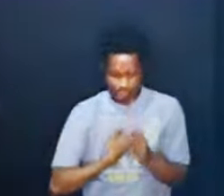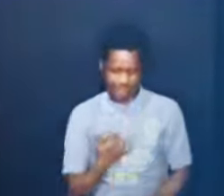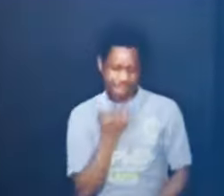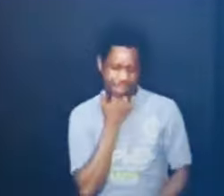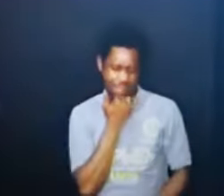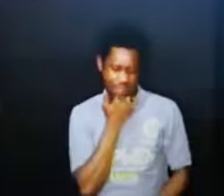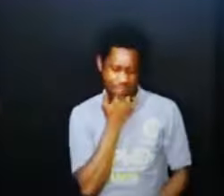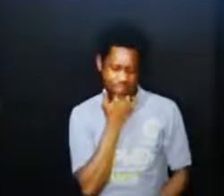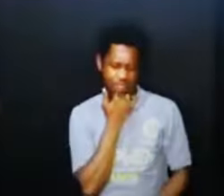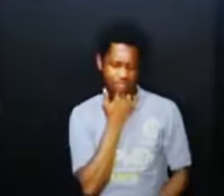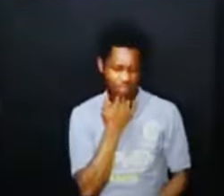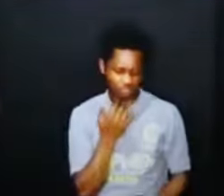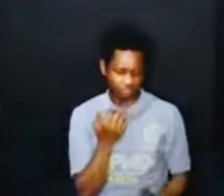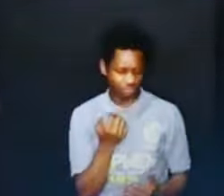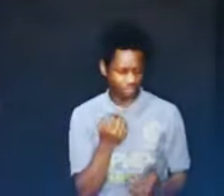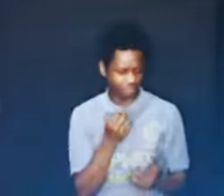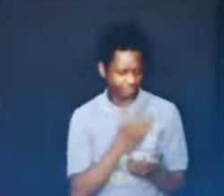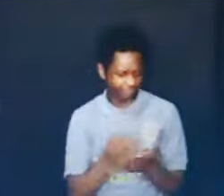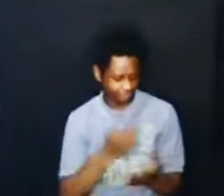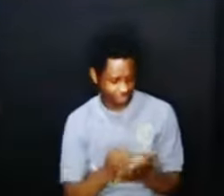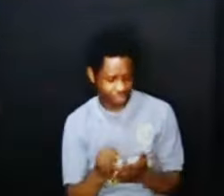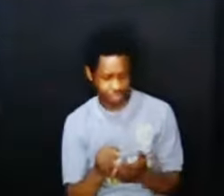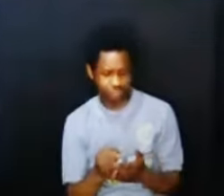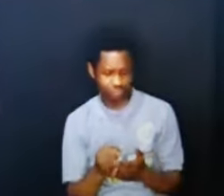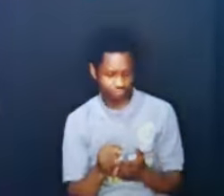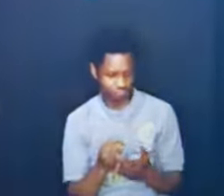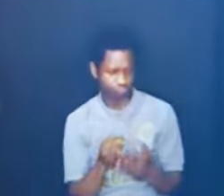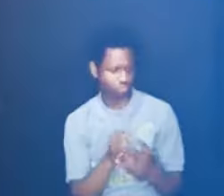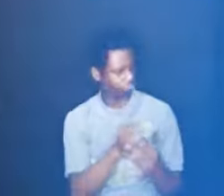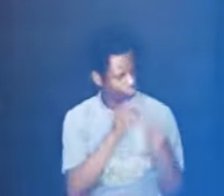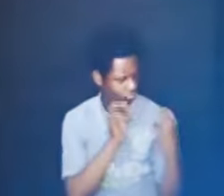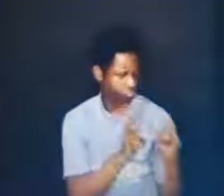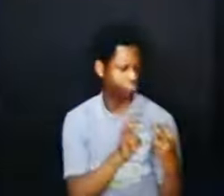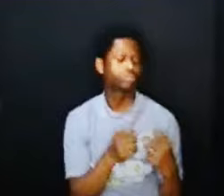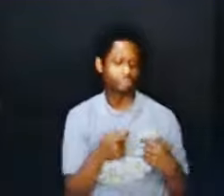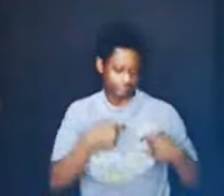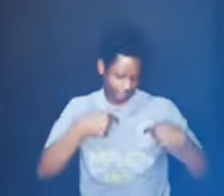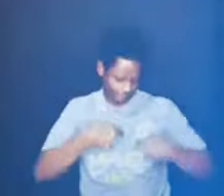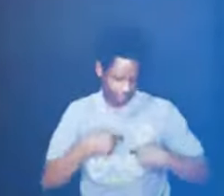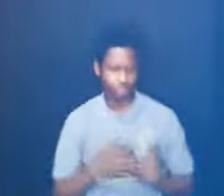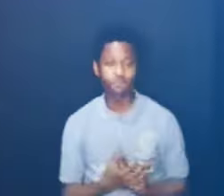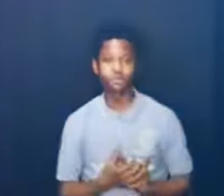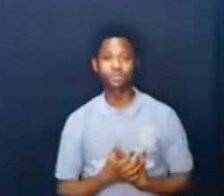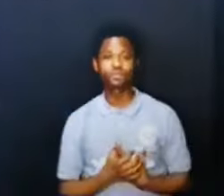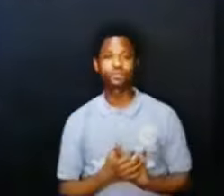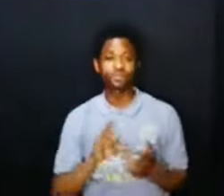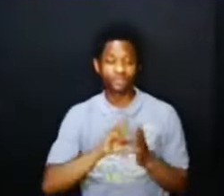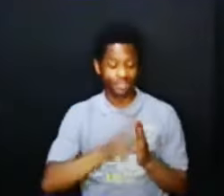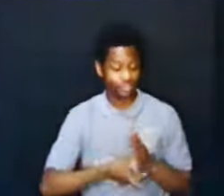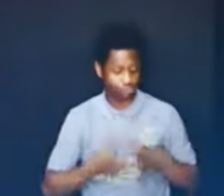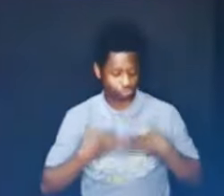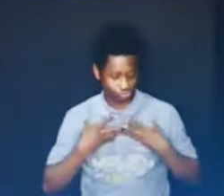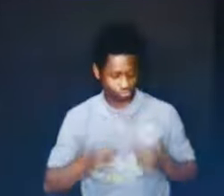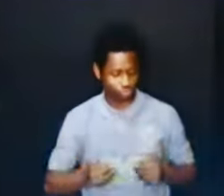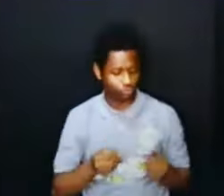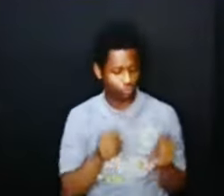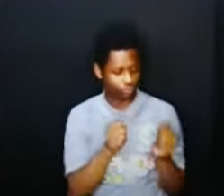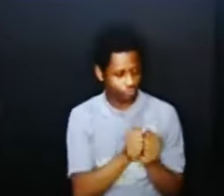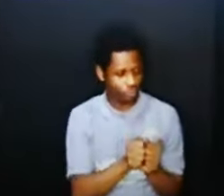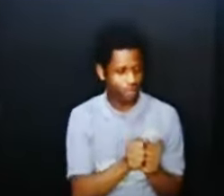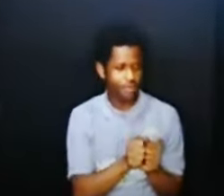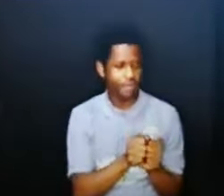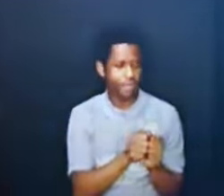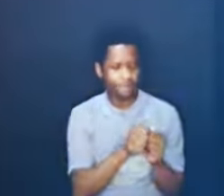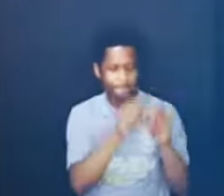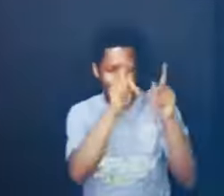me ehunu yankasa ye mrato ana mumoya na mbrebia yanya ya ya yemfa kwem and make amends with the offender